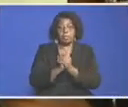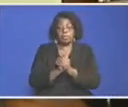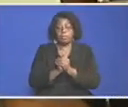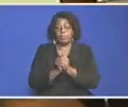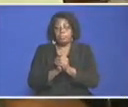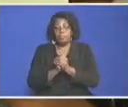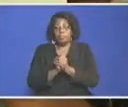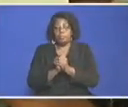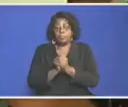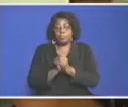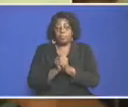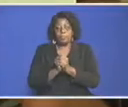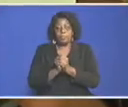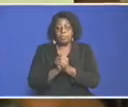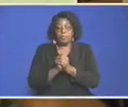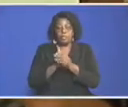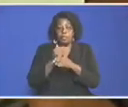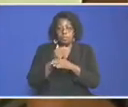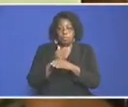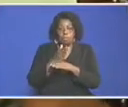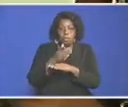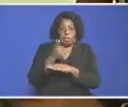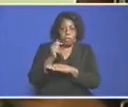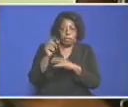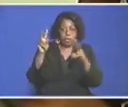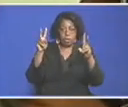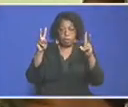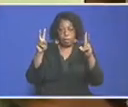Notwithstanding the overriding theme being